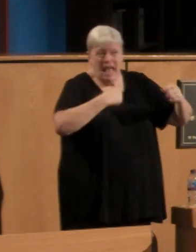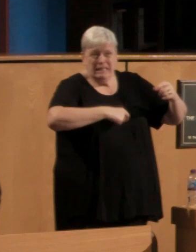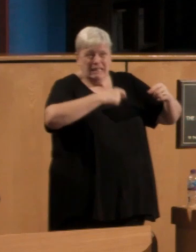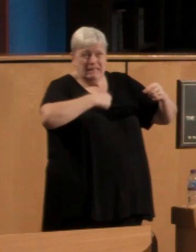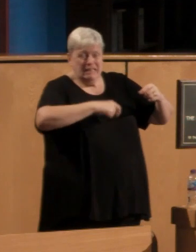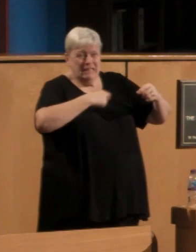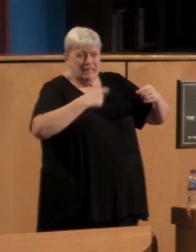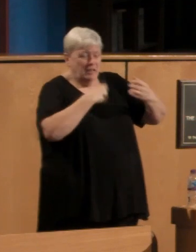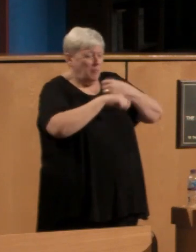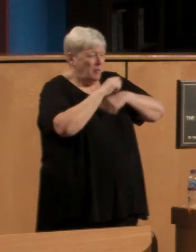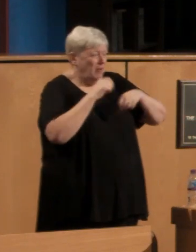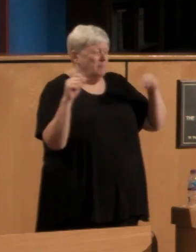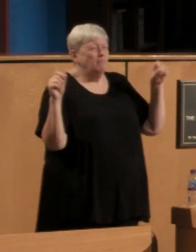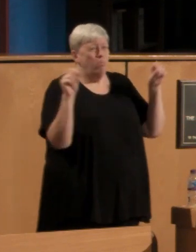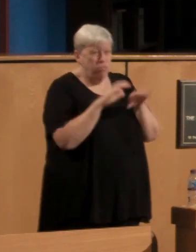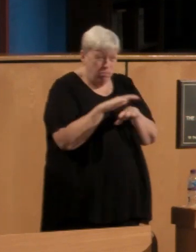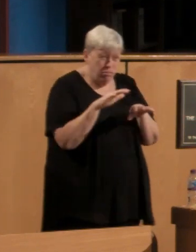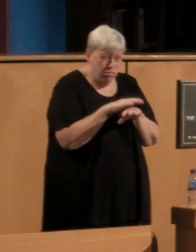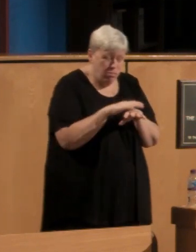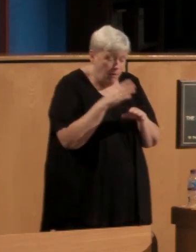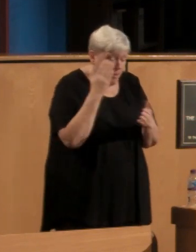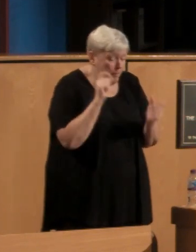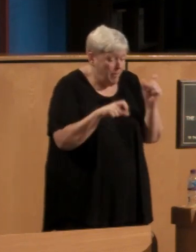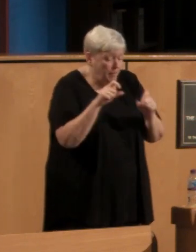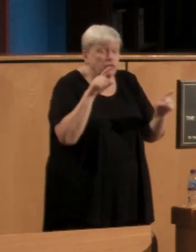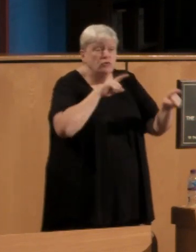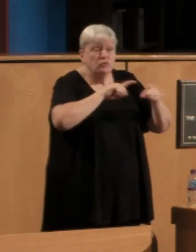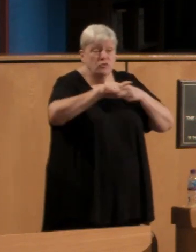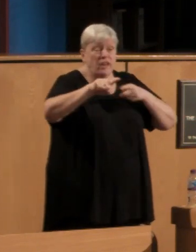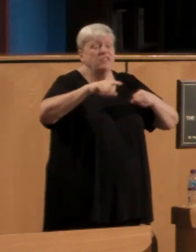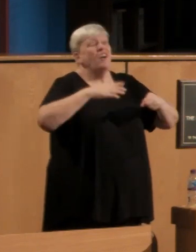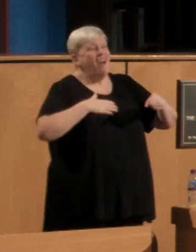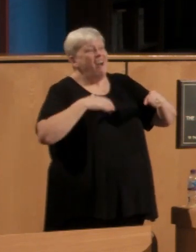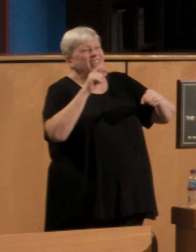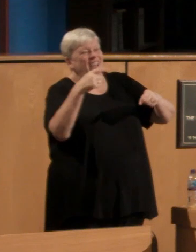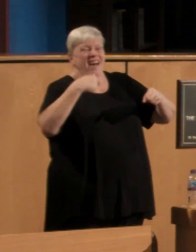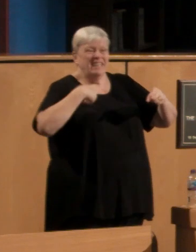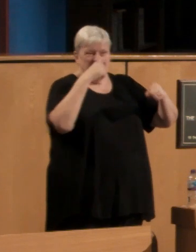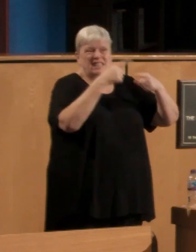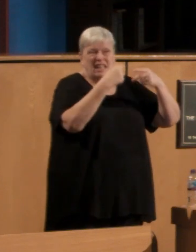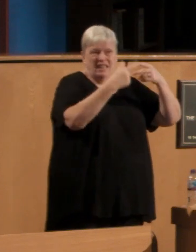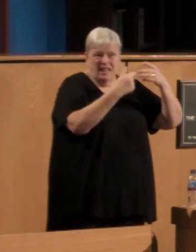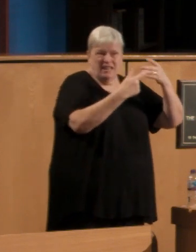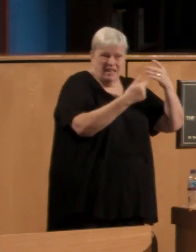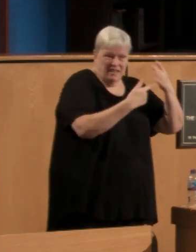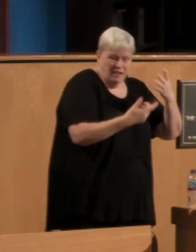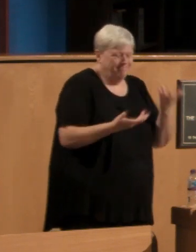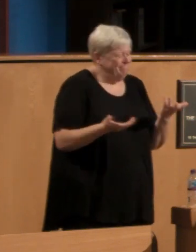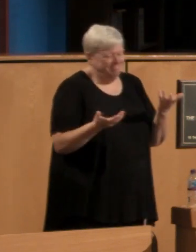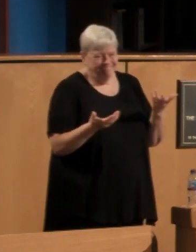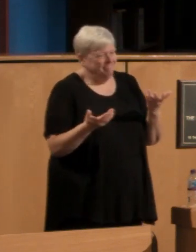to inspire people trying to police borders and saying, oh, well, this isn't.